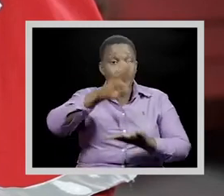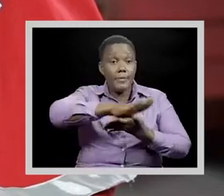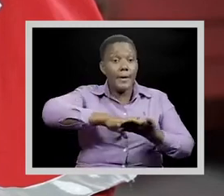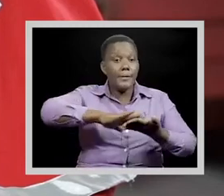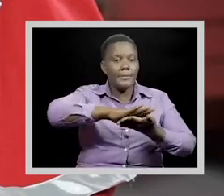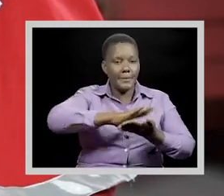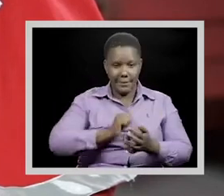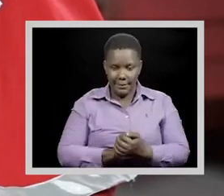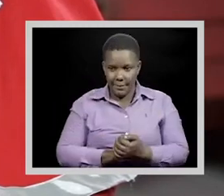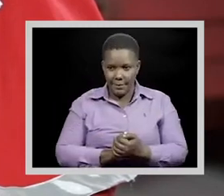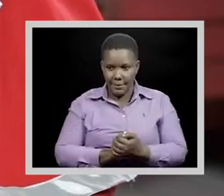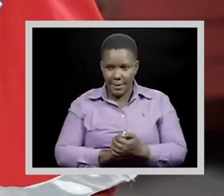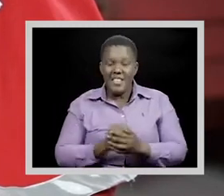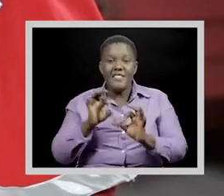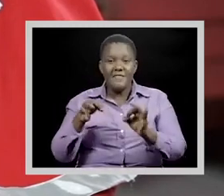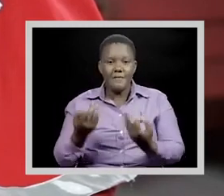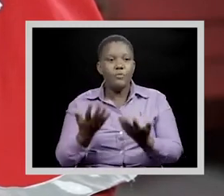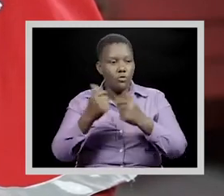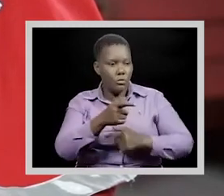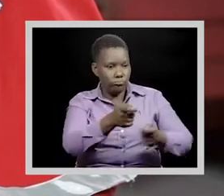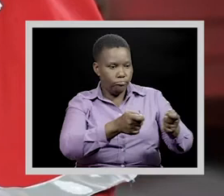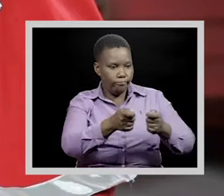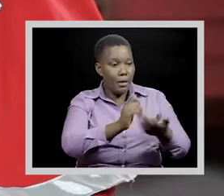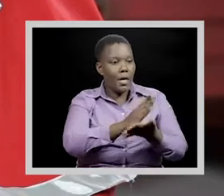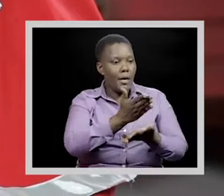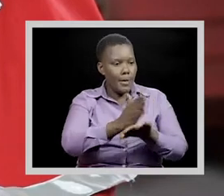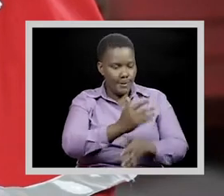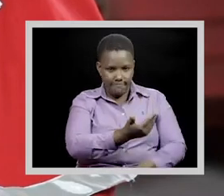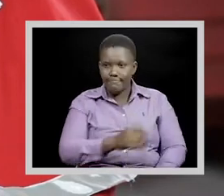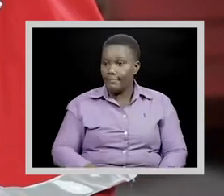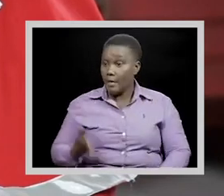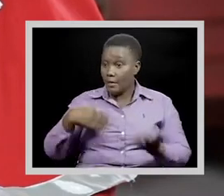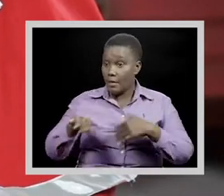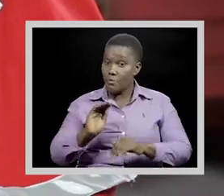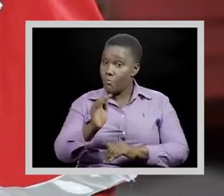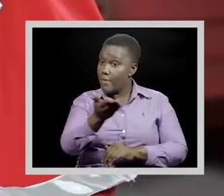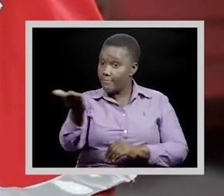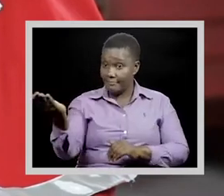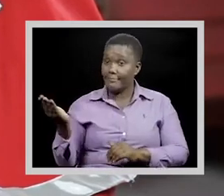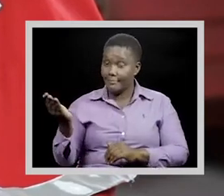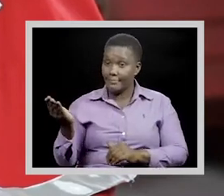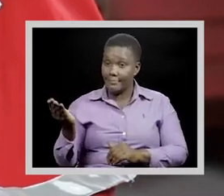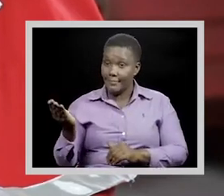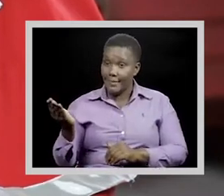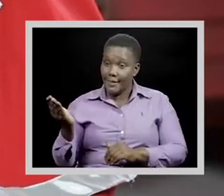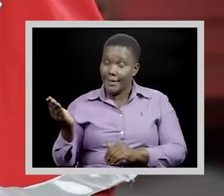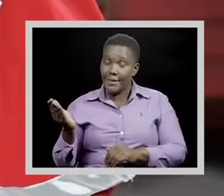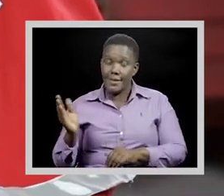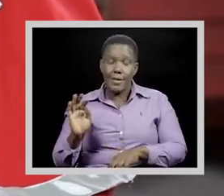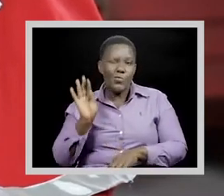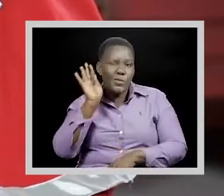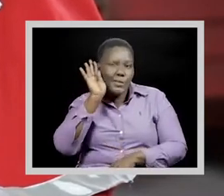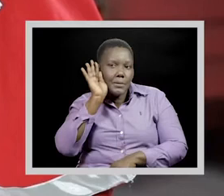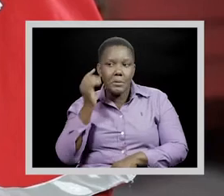knowledge required in such cases. I therefore urge you to not